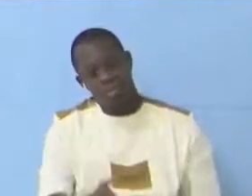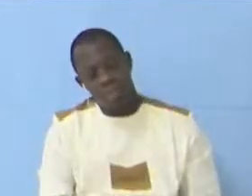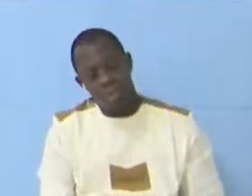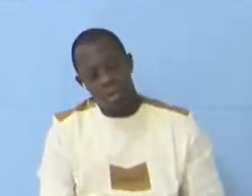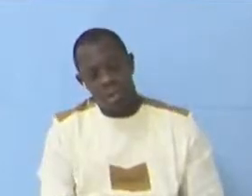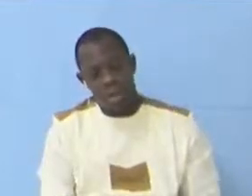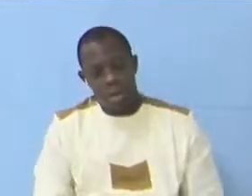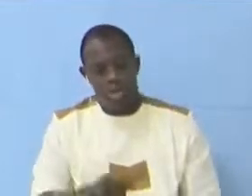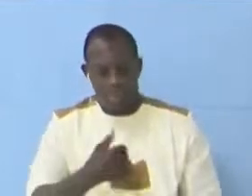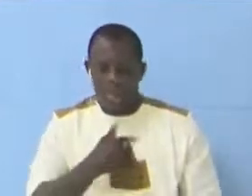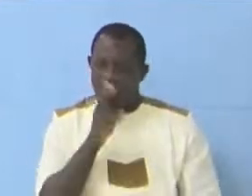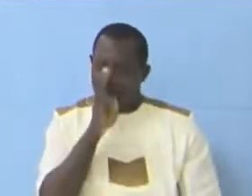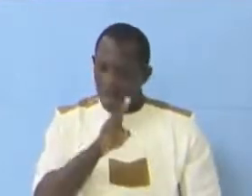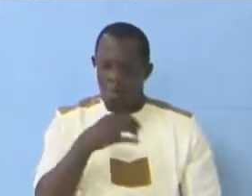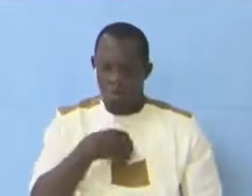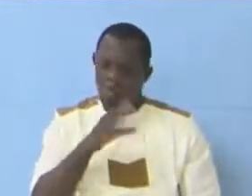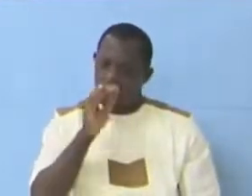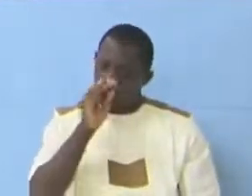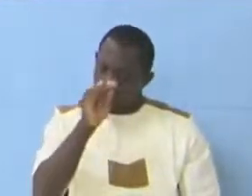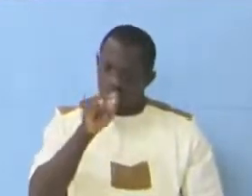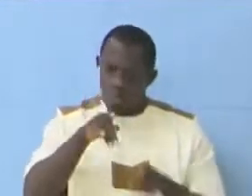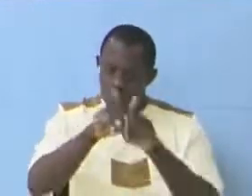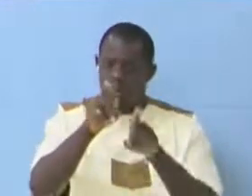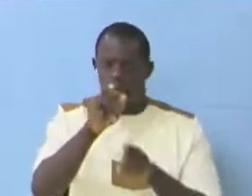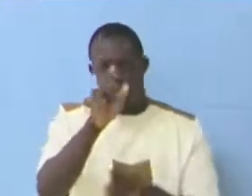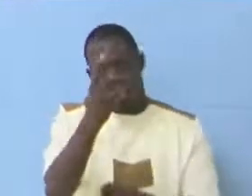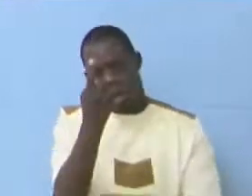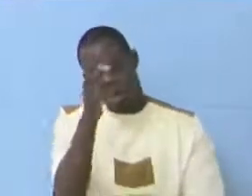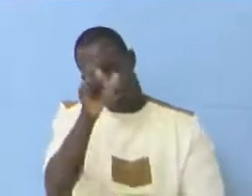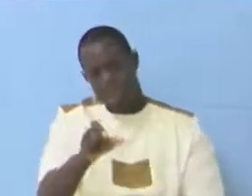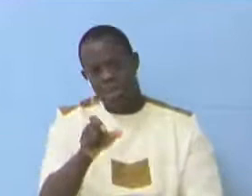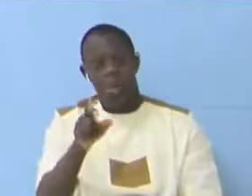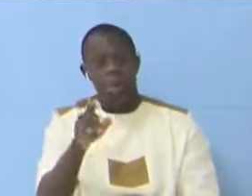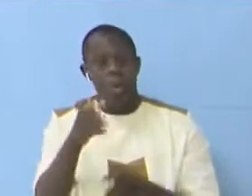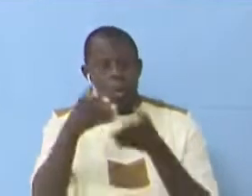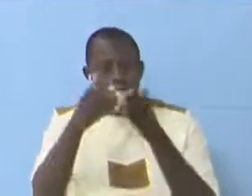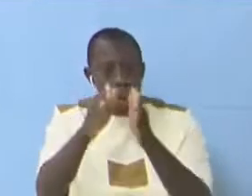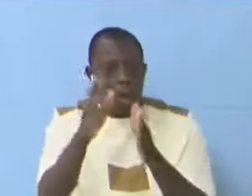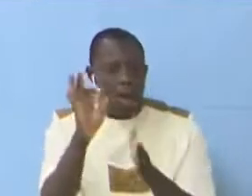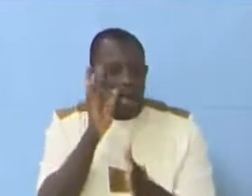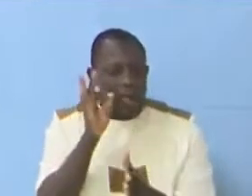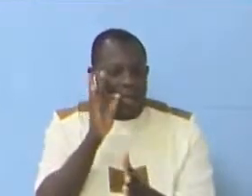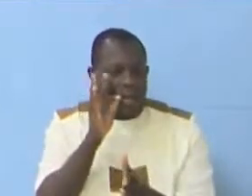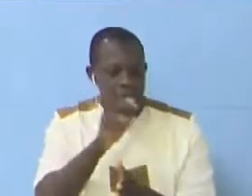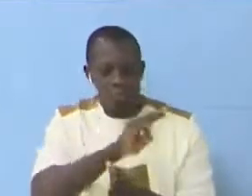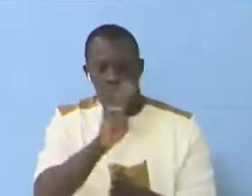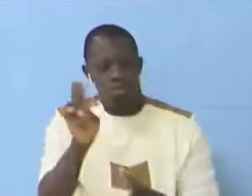was trying to talk to one of them, and the response was not very pleasant. How